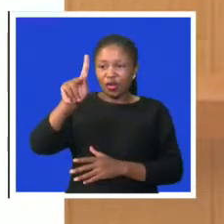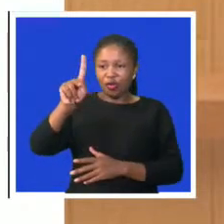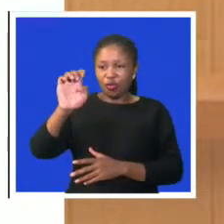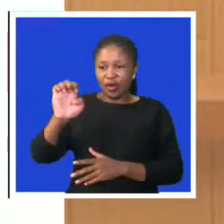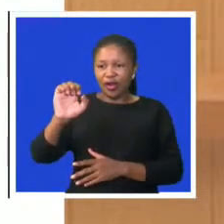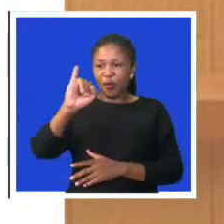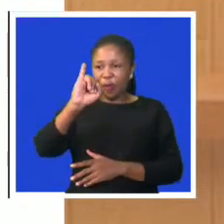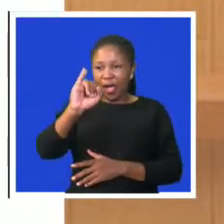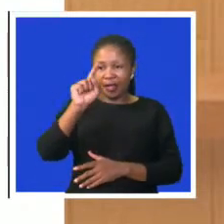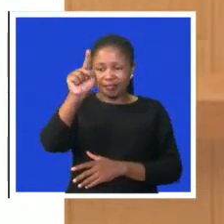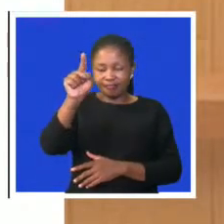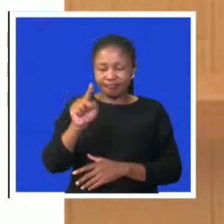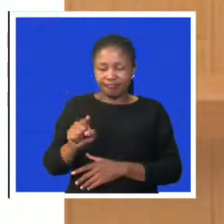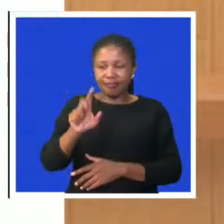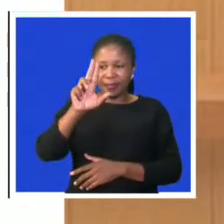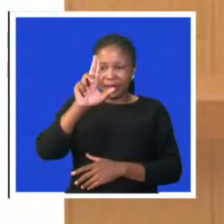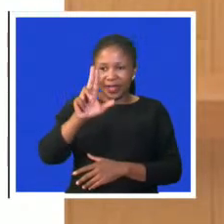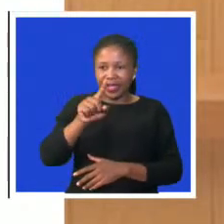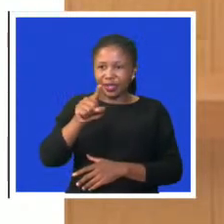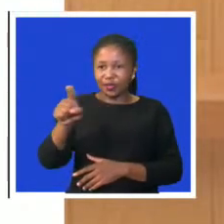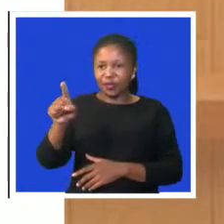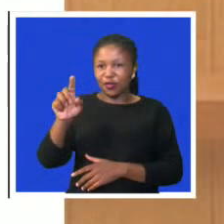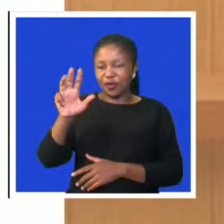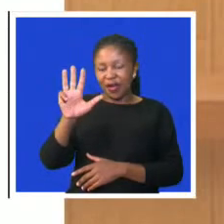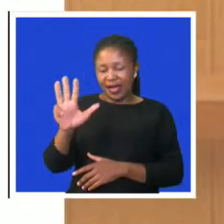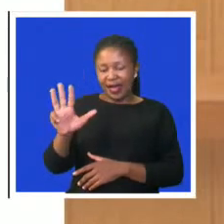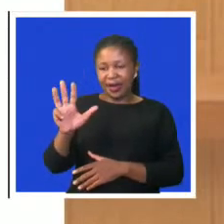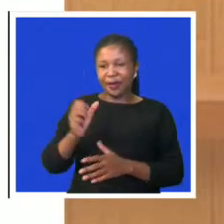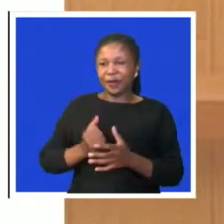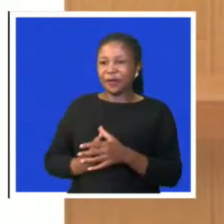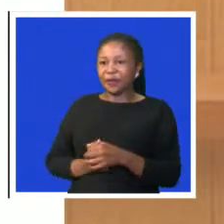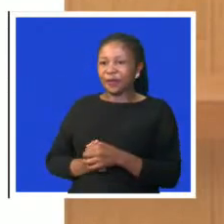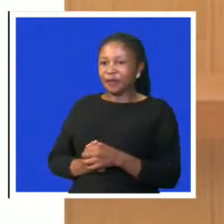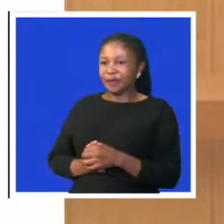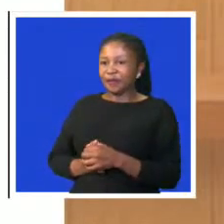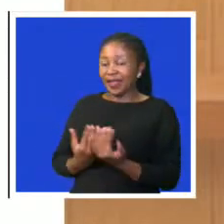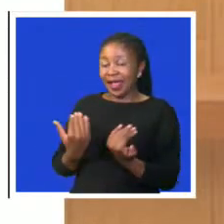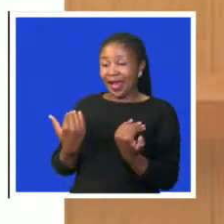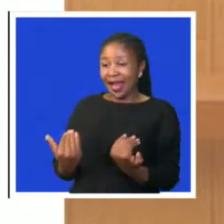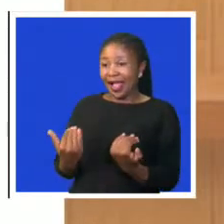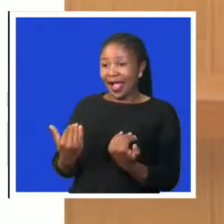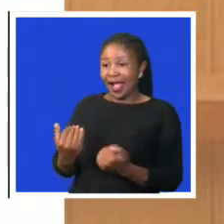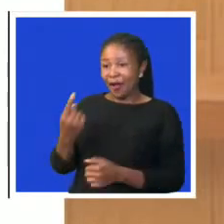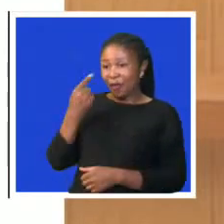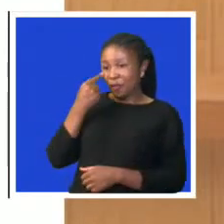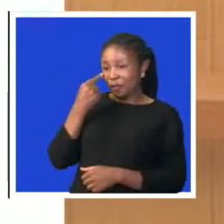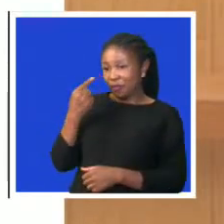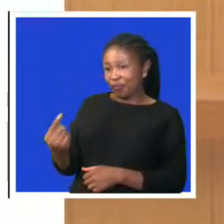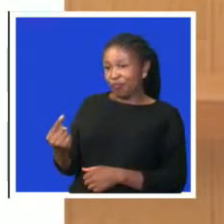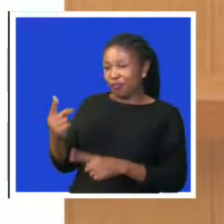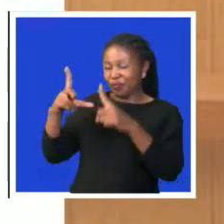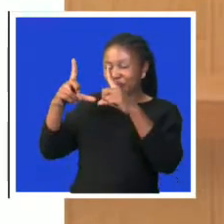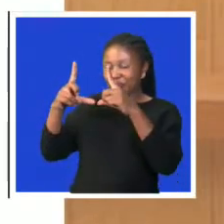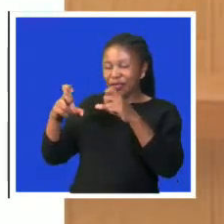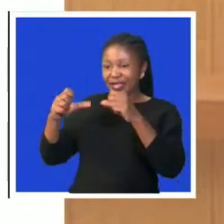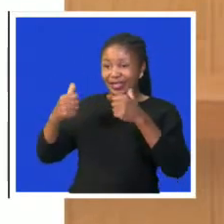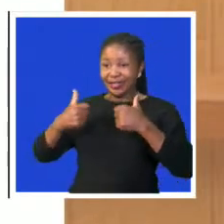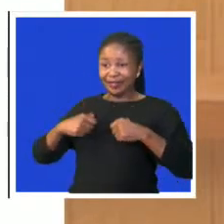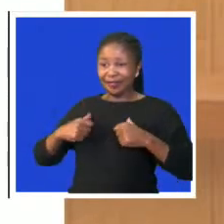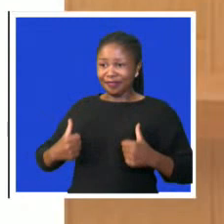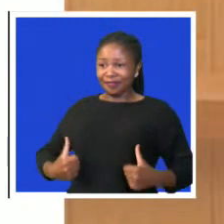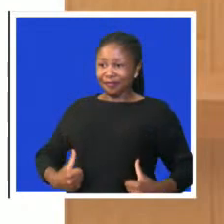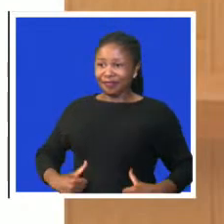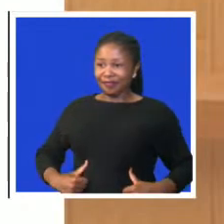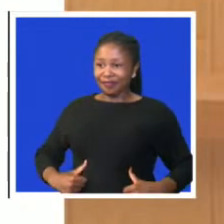Gospel of Luke. Dear Lena, there is a picture there of a high priest as you can